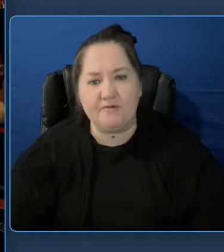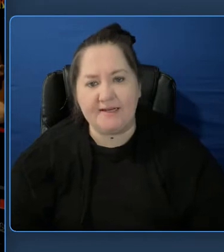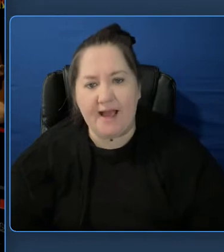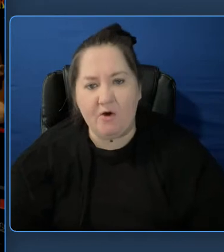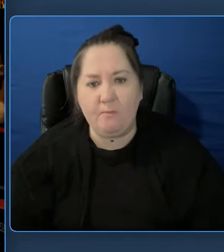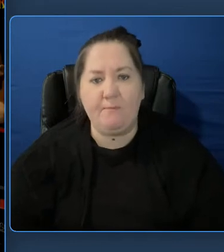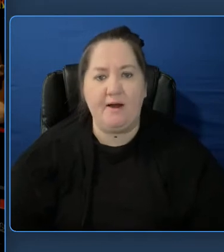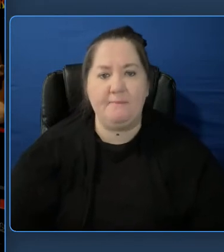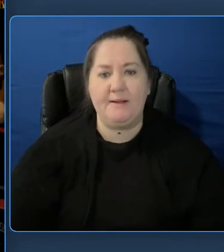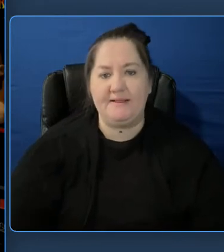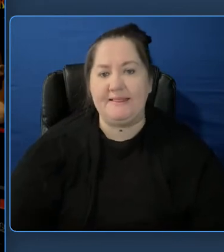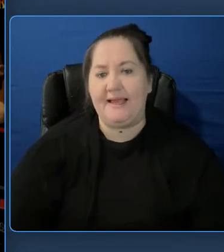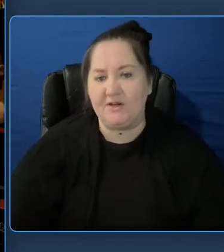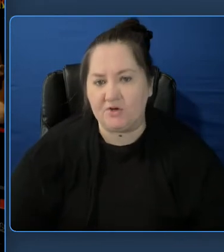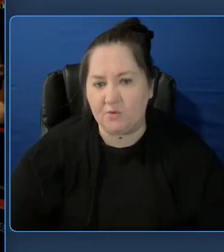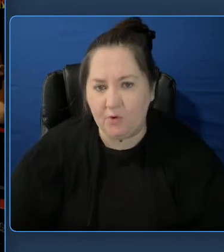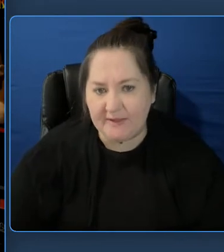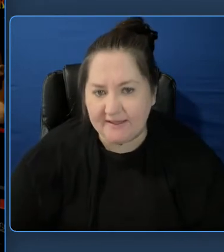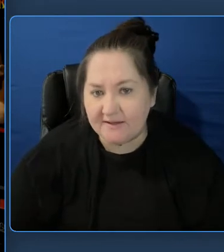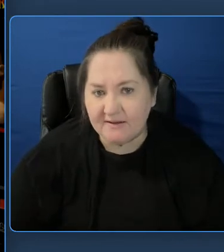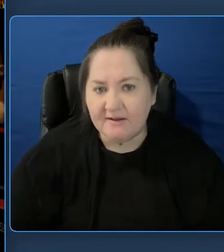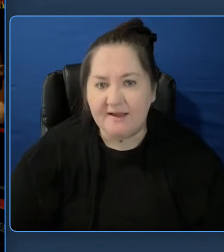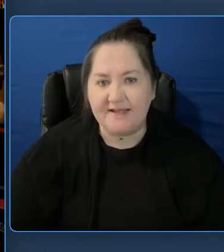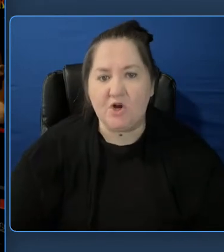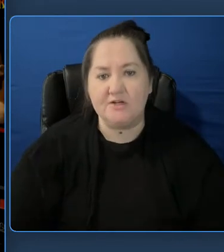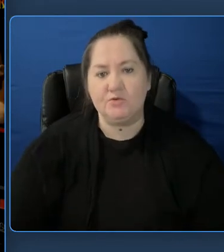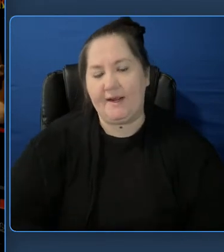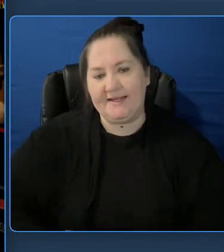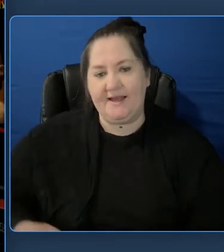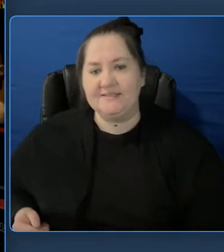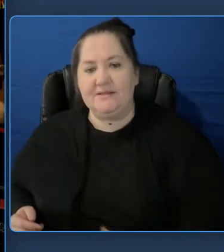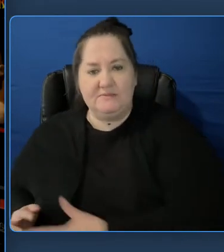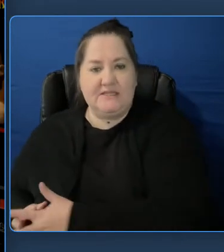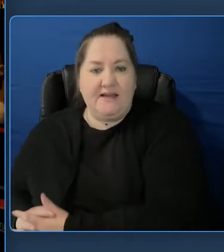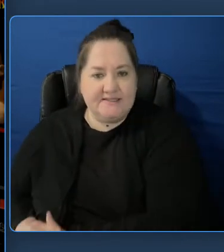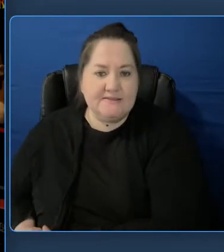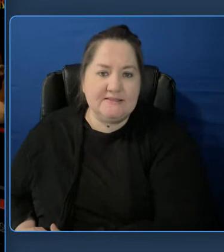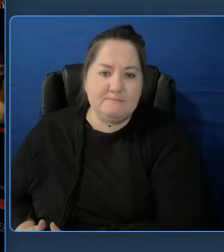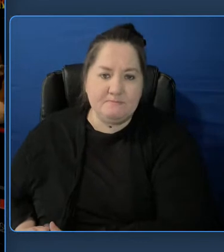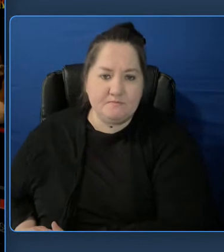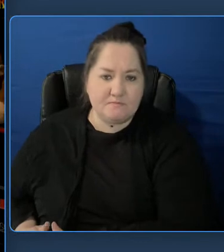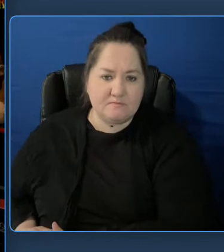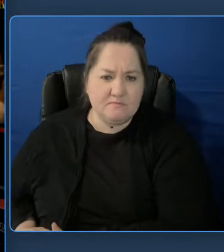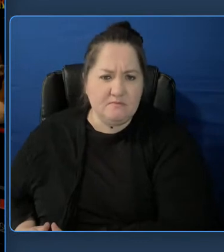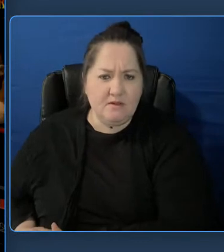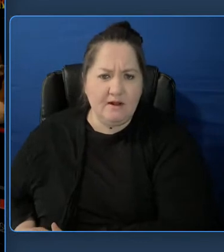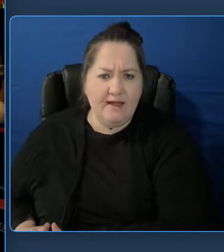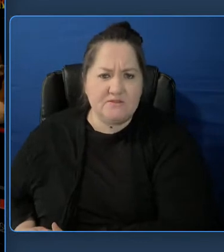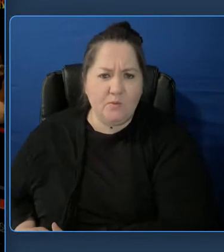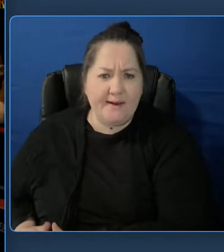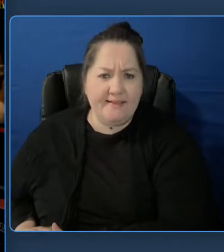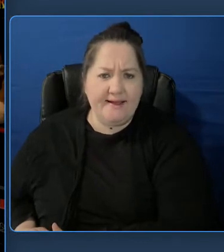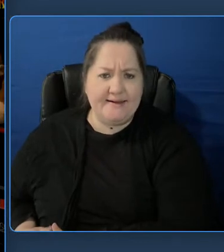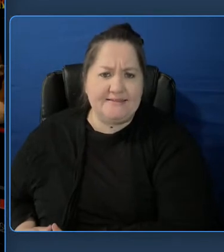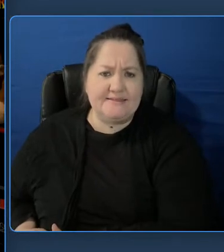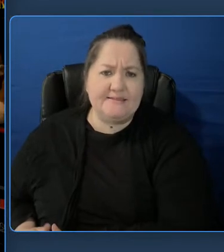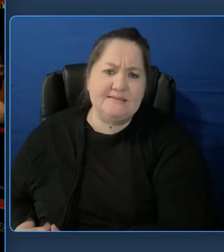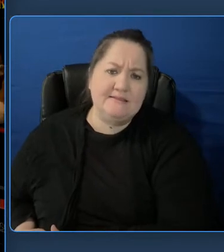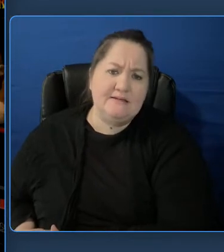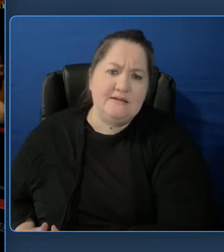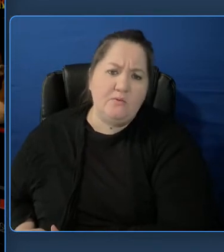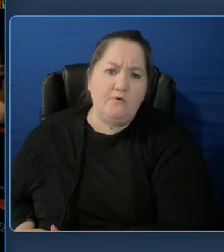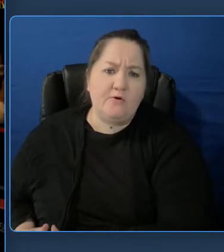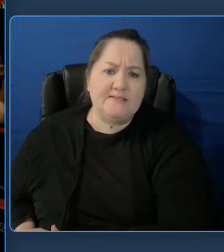It's not perfect now, but maybe later it will be. It's hard to recognize some signs, as well